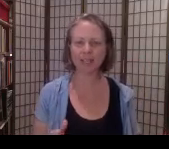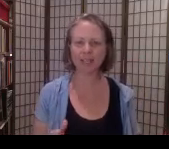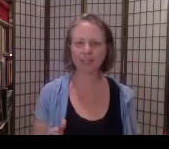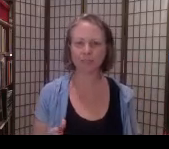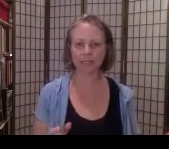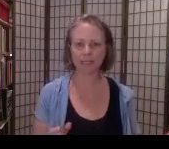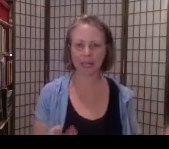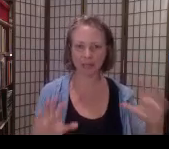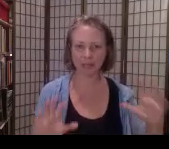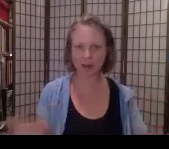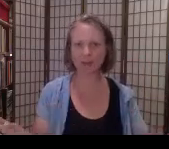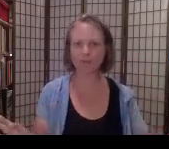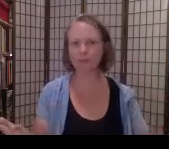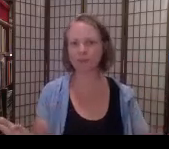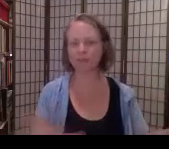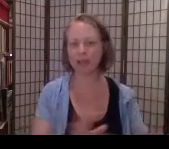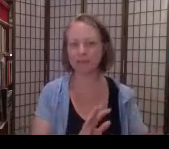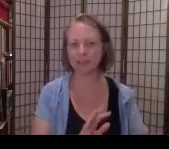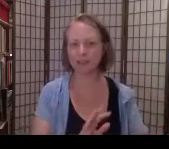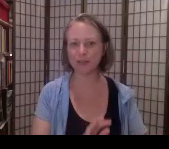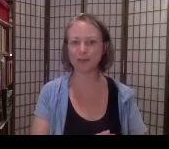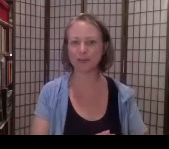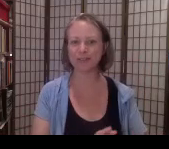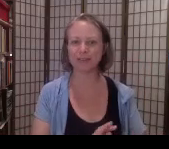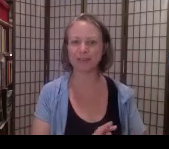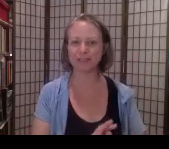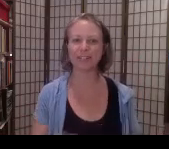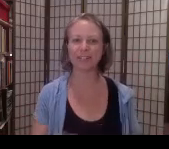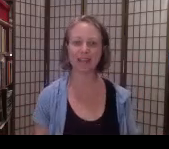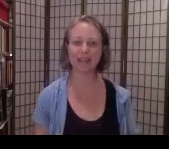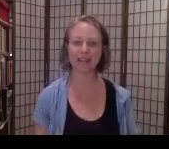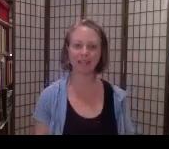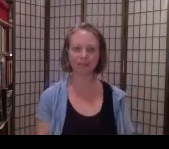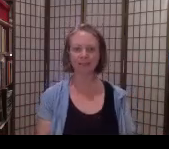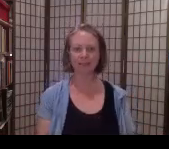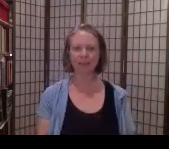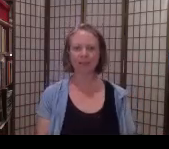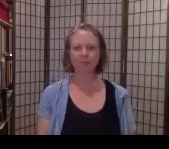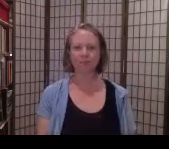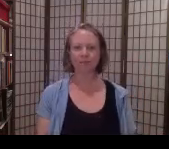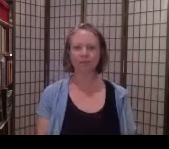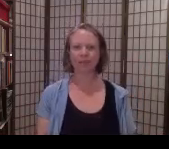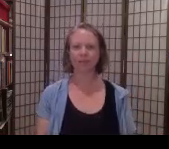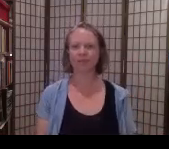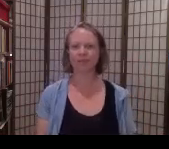understand at this point in time. Like, there are other forms of life in the universe is what this cricket is saying. And